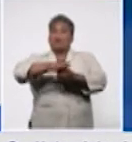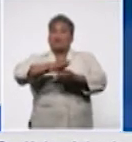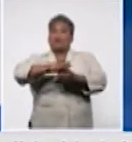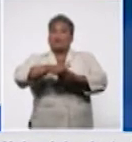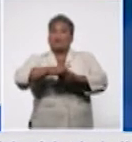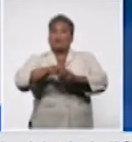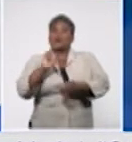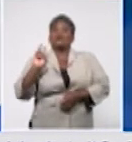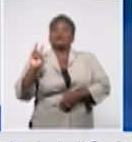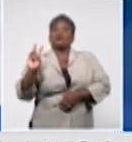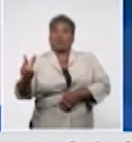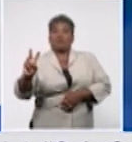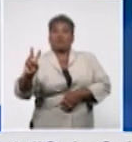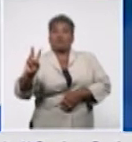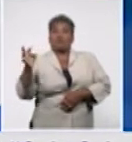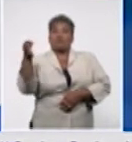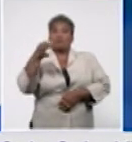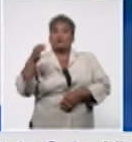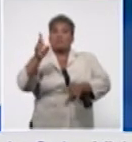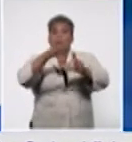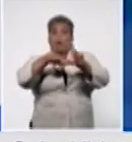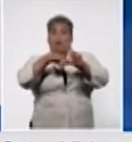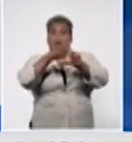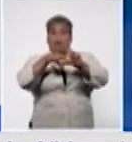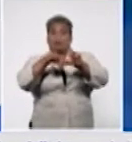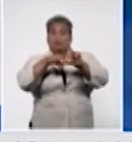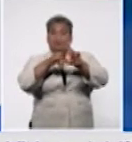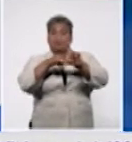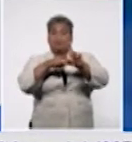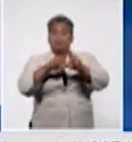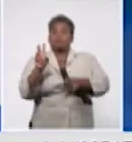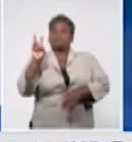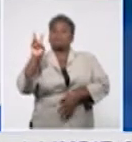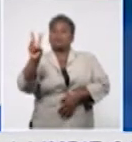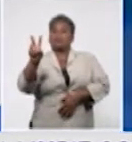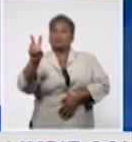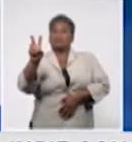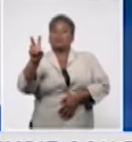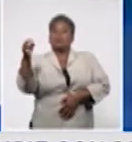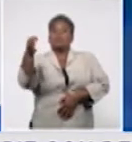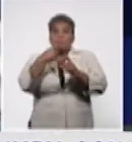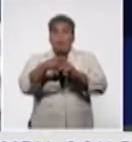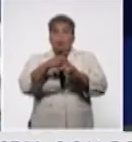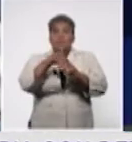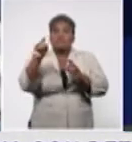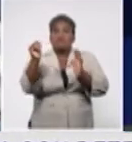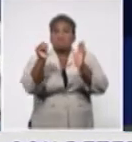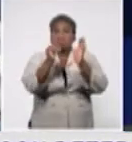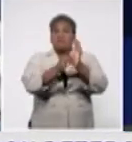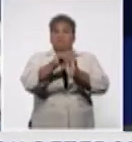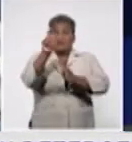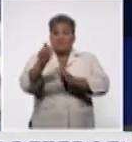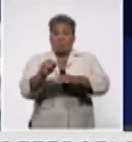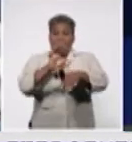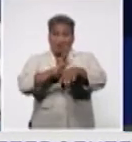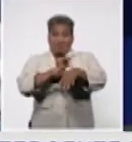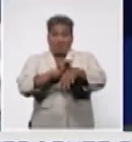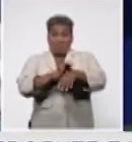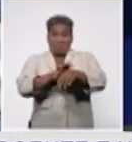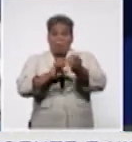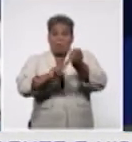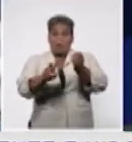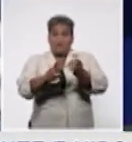Therefore, Havana's confirmed rate per 100,000 inhabitants is the highest in the country, with